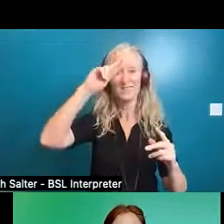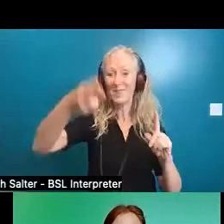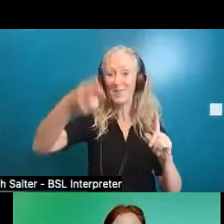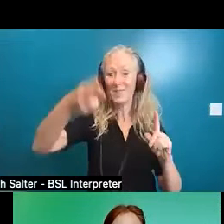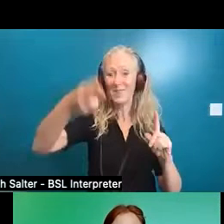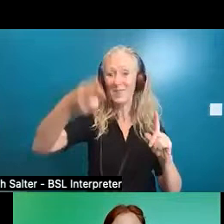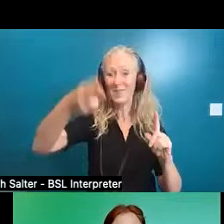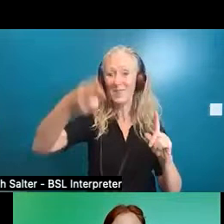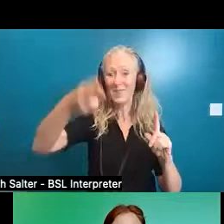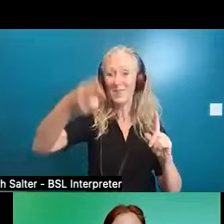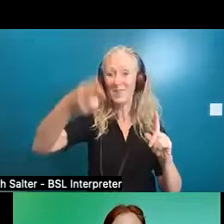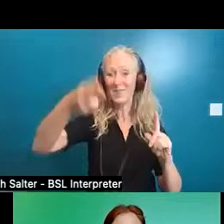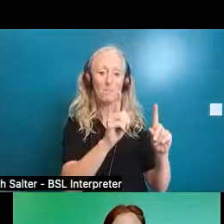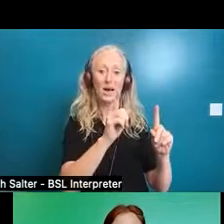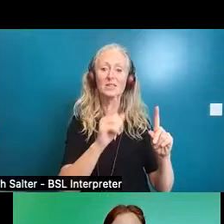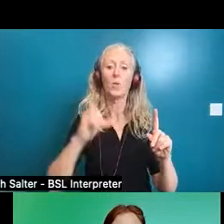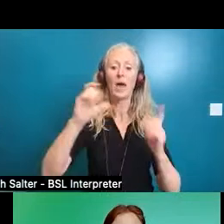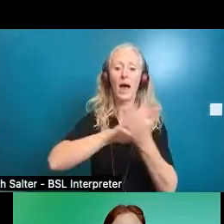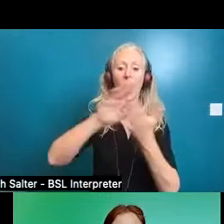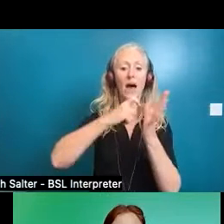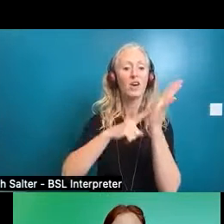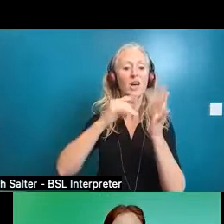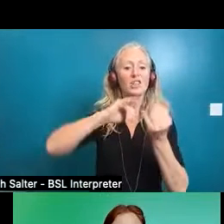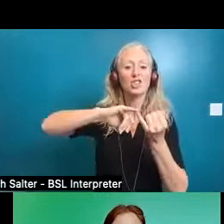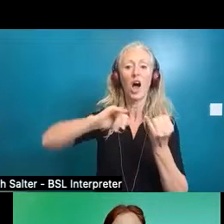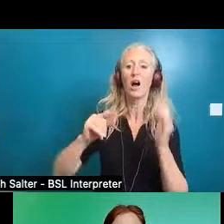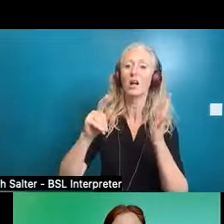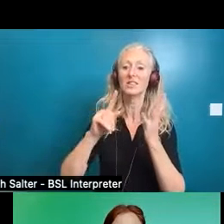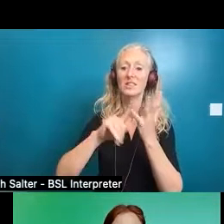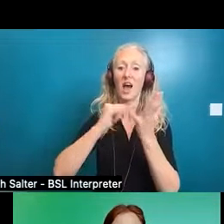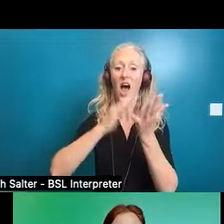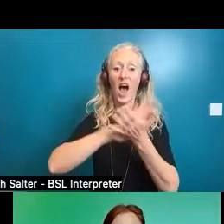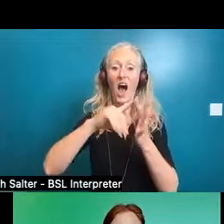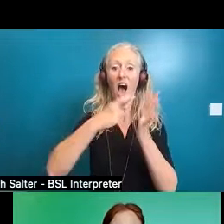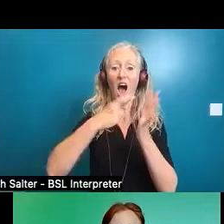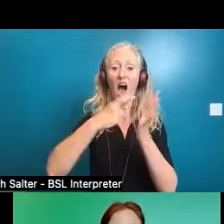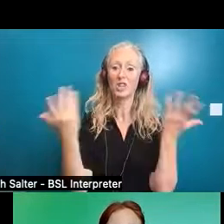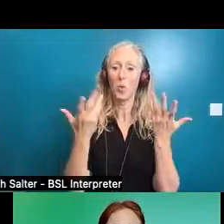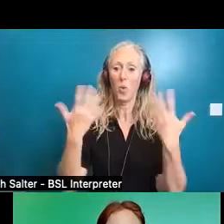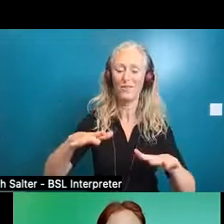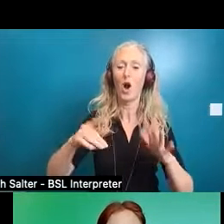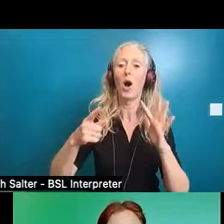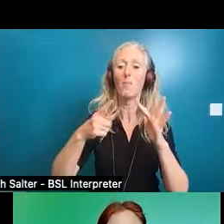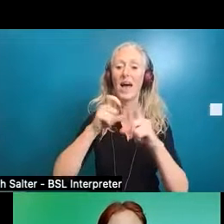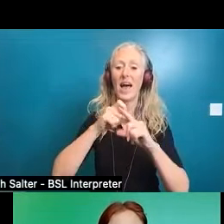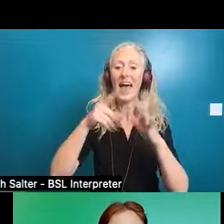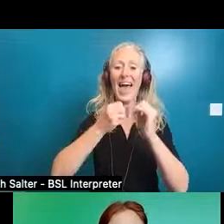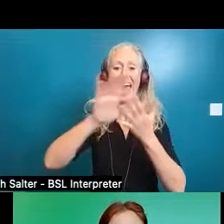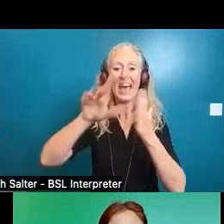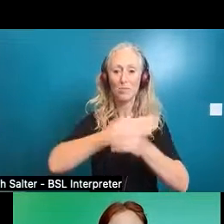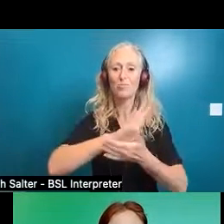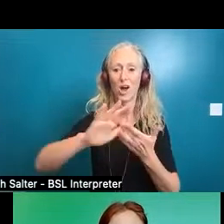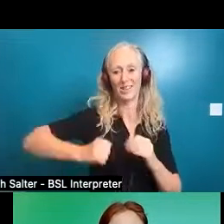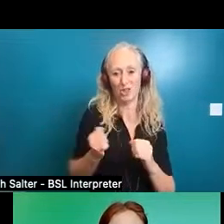an Edinburgh-born ophthalmologist, and in 1914 was given the eponymous name. And it is, of course,